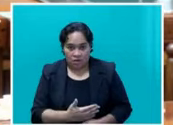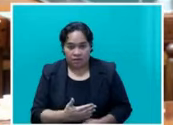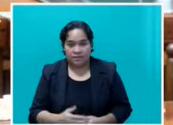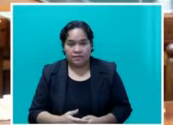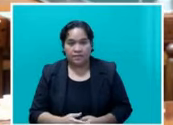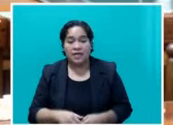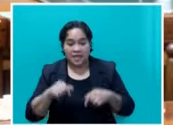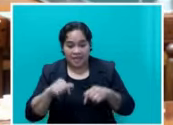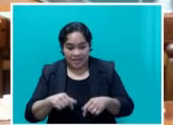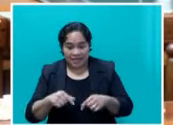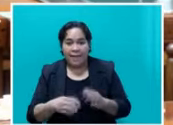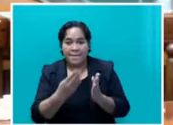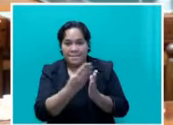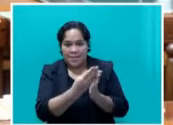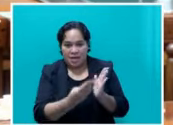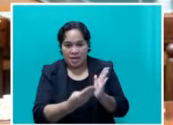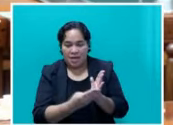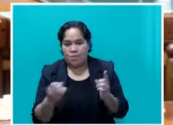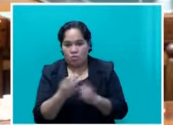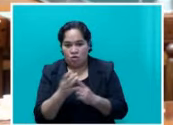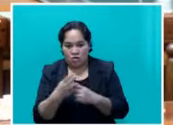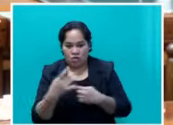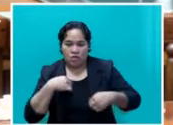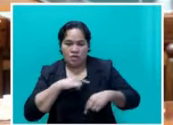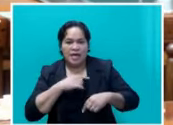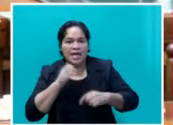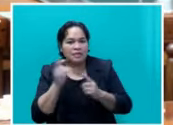this bill is a very important one, especially the amendment,